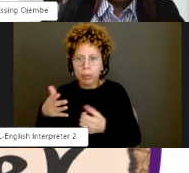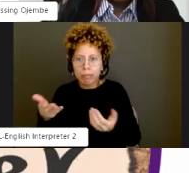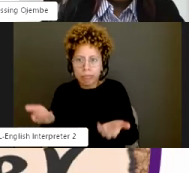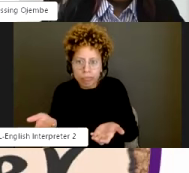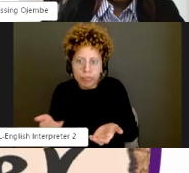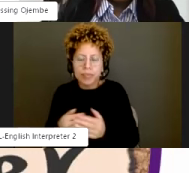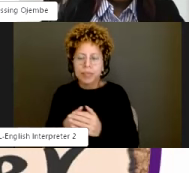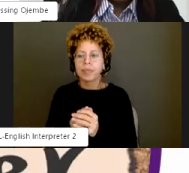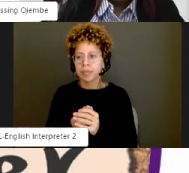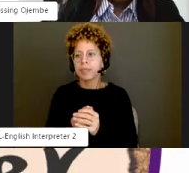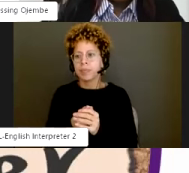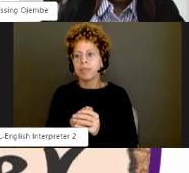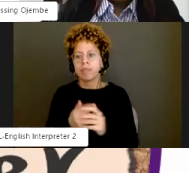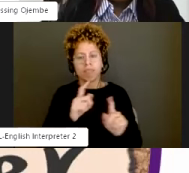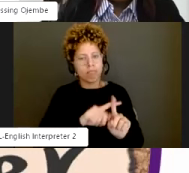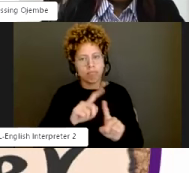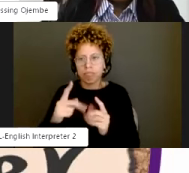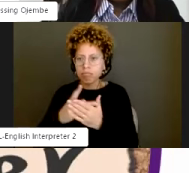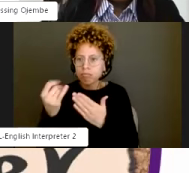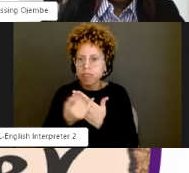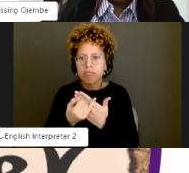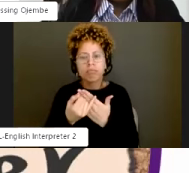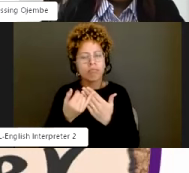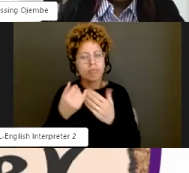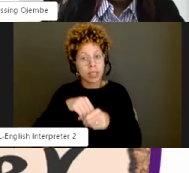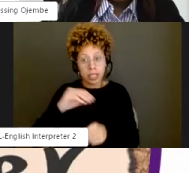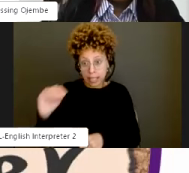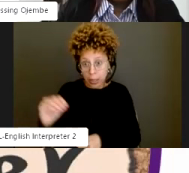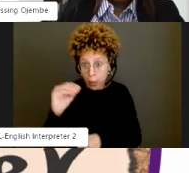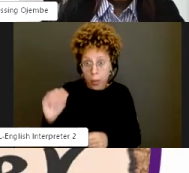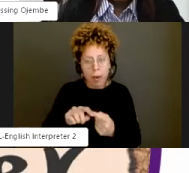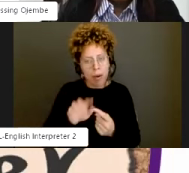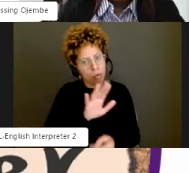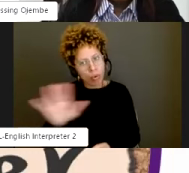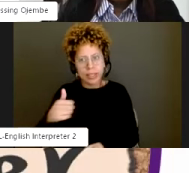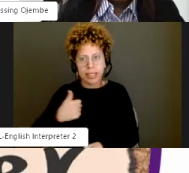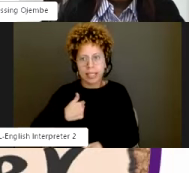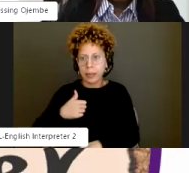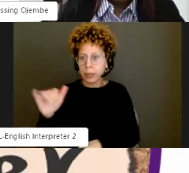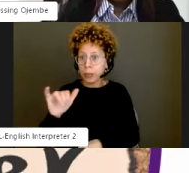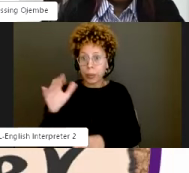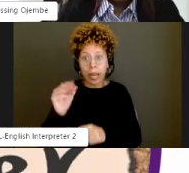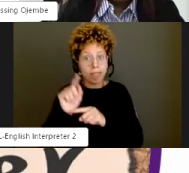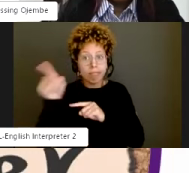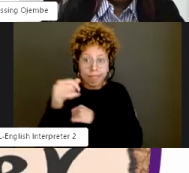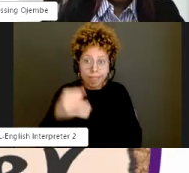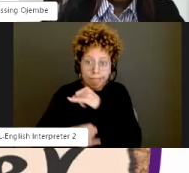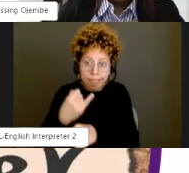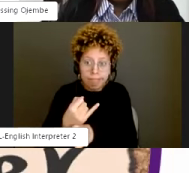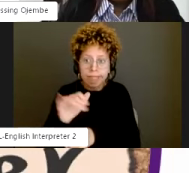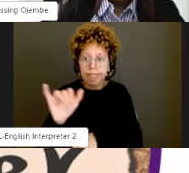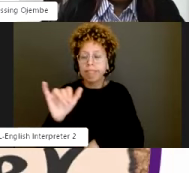many projects and initiatives around elder abuse, not only within Ontario, but across Canada and sometimes beyond borders. And we develop